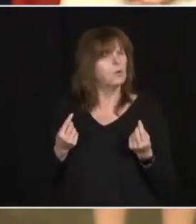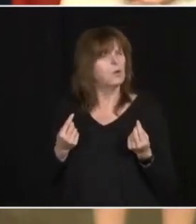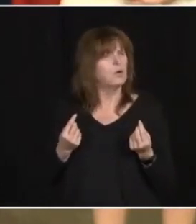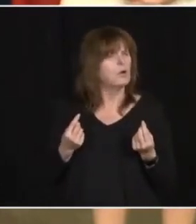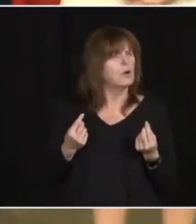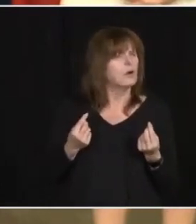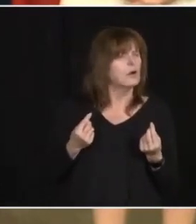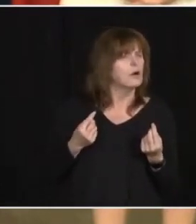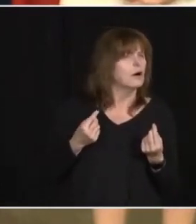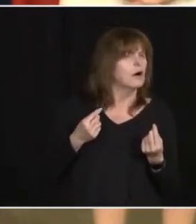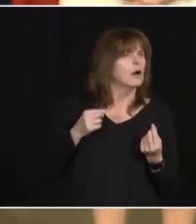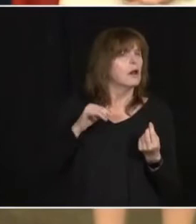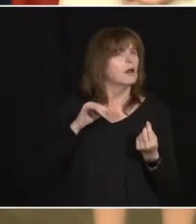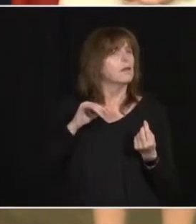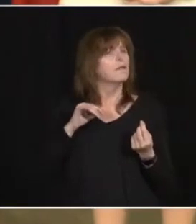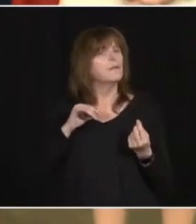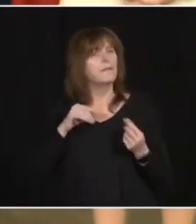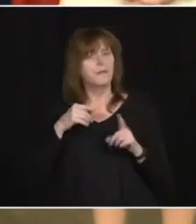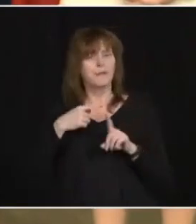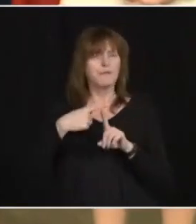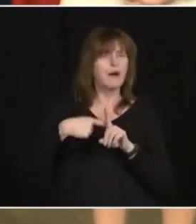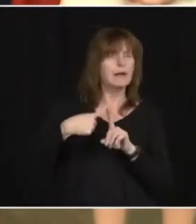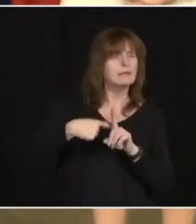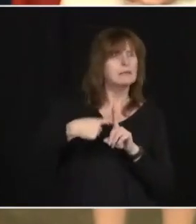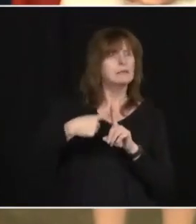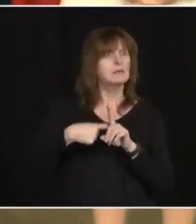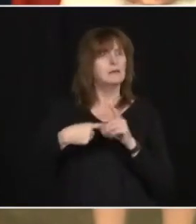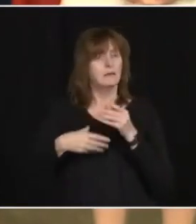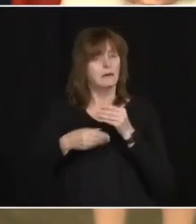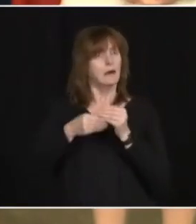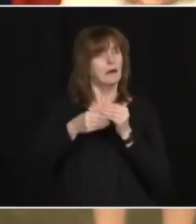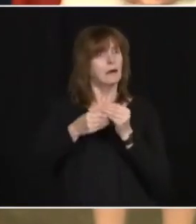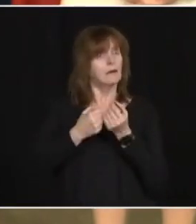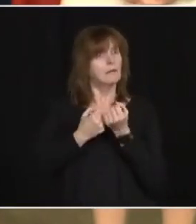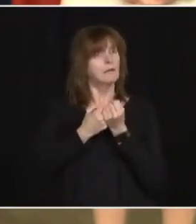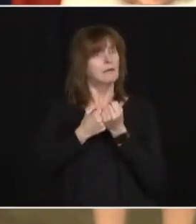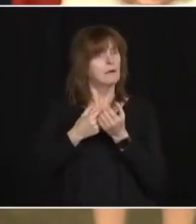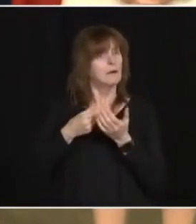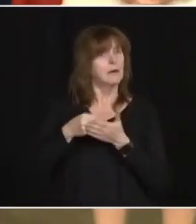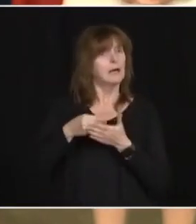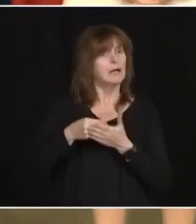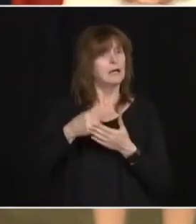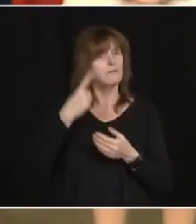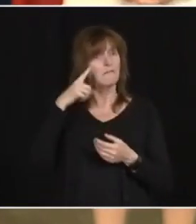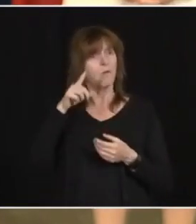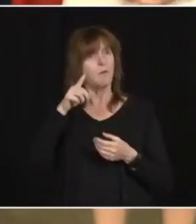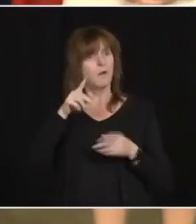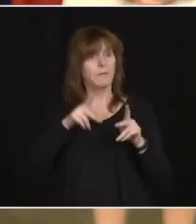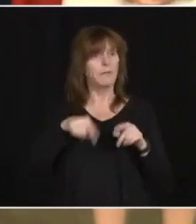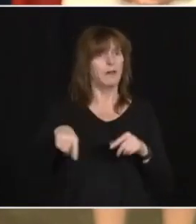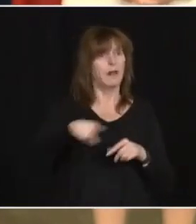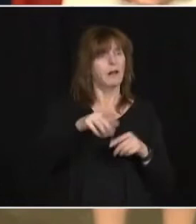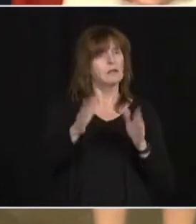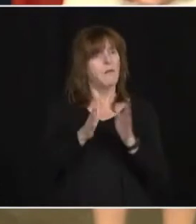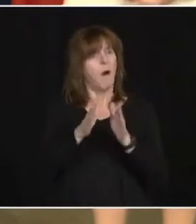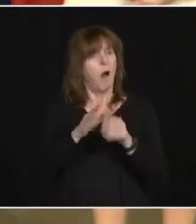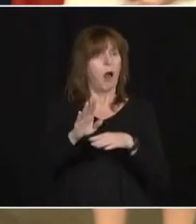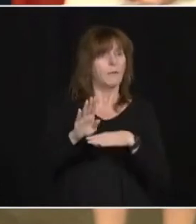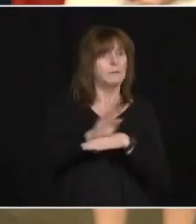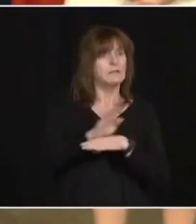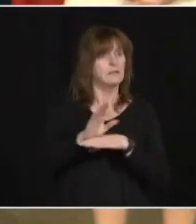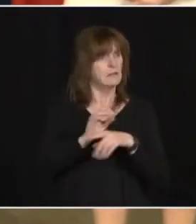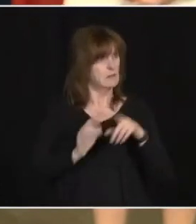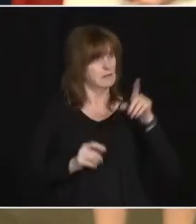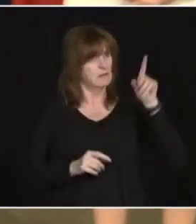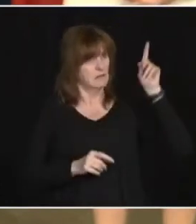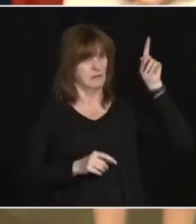for businesses by the Prime Minister? So we're going to be on a conversation with the premiers and the Prime Minister this afternoon. We're also going to bring